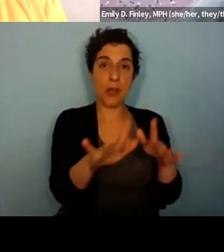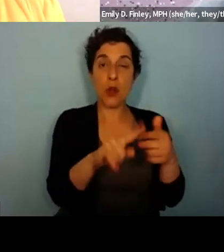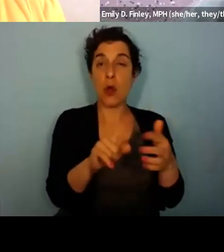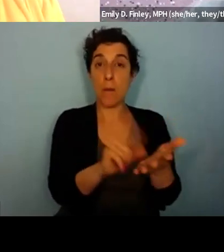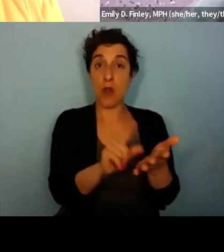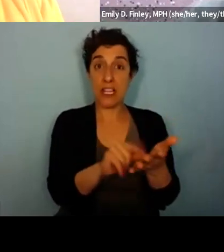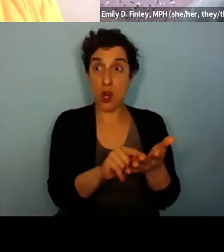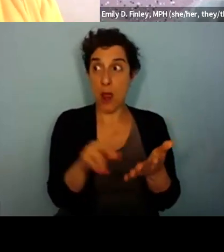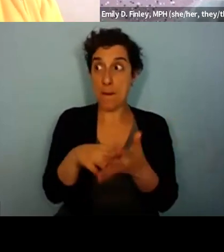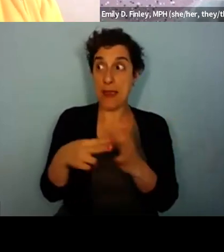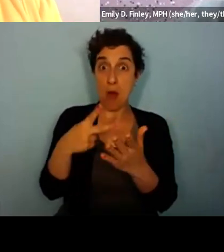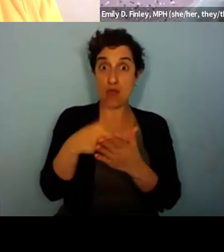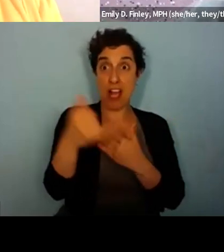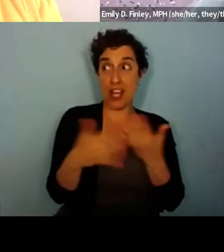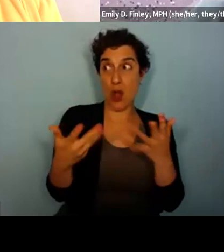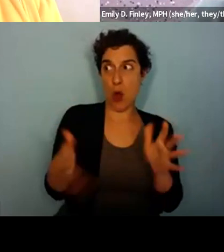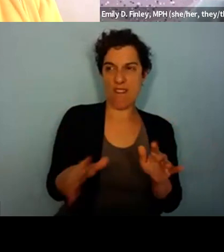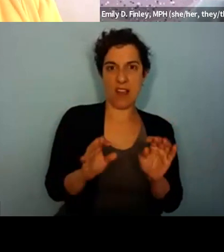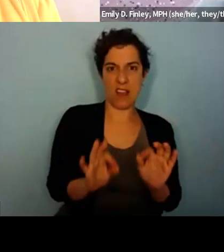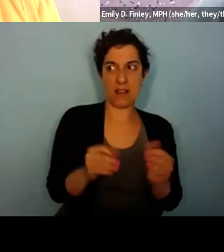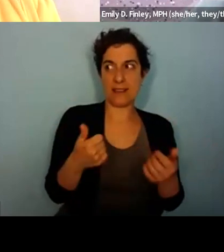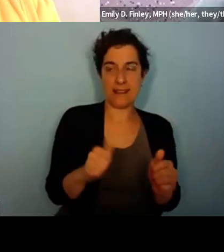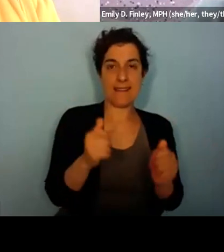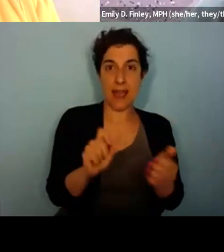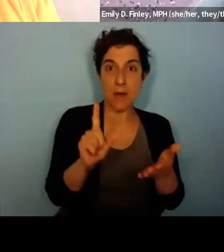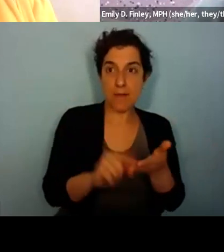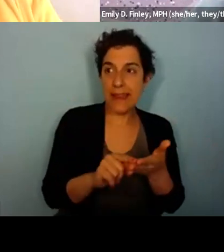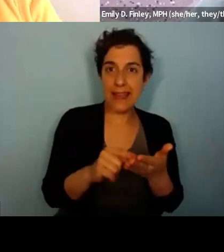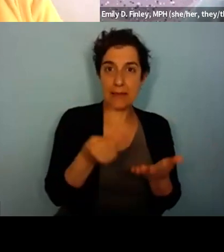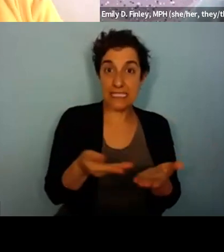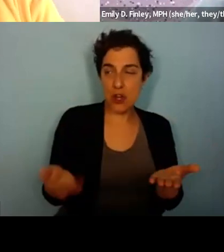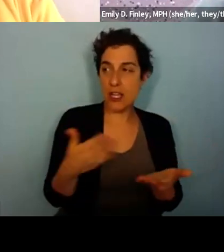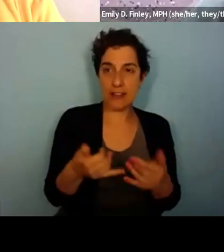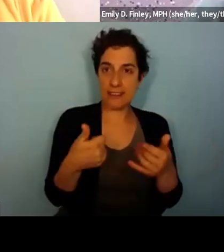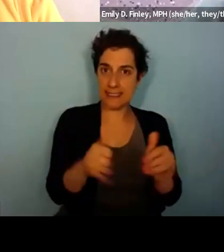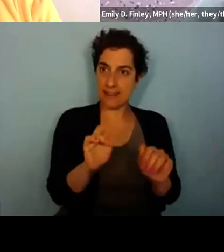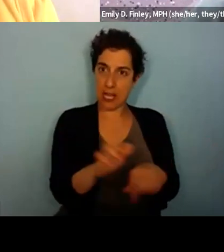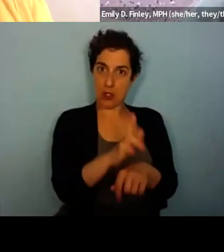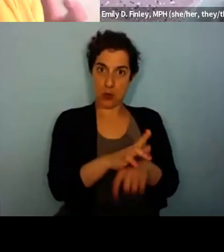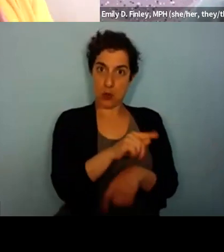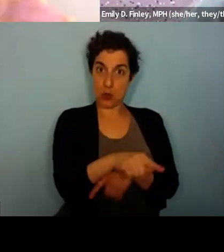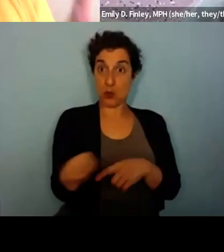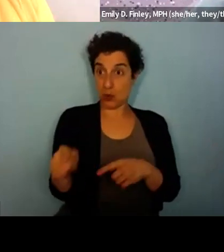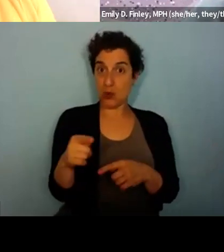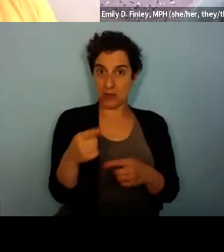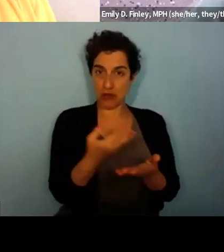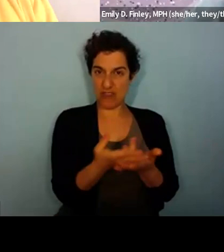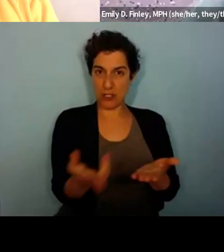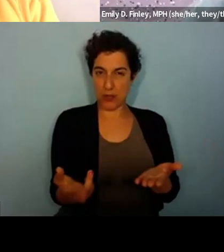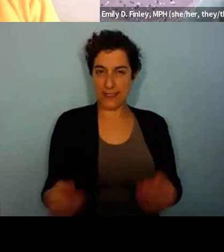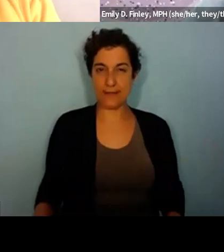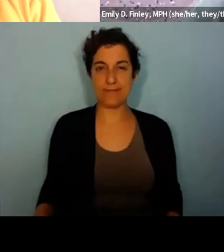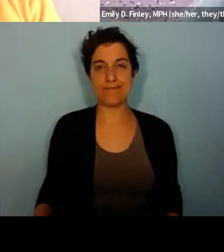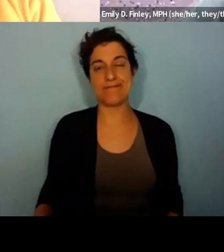we could continue to print materials, you know, for projects, for health projects. So I